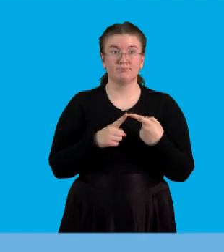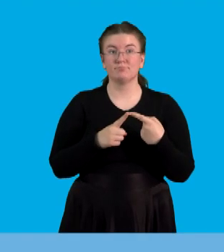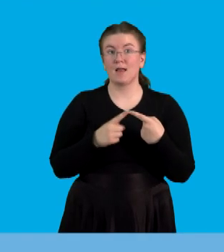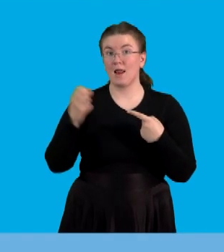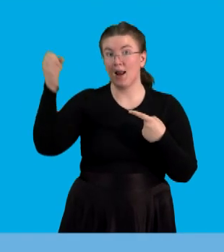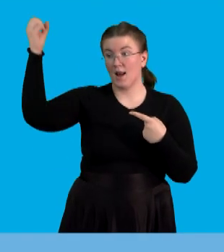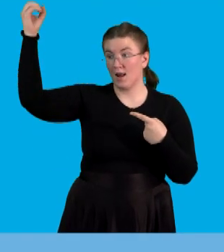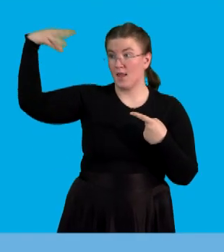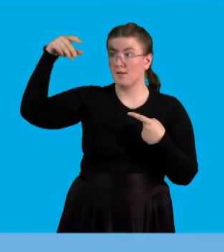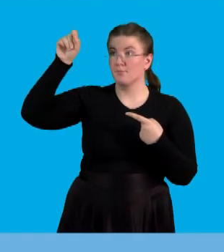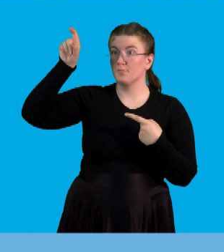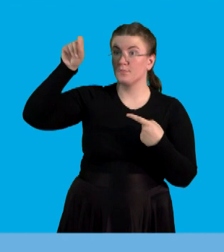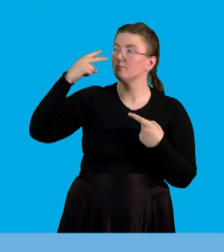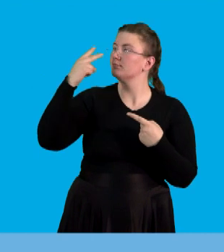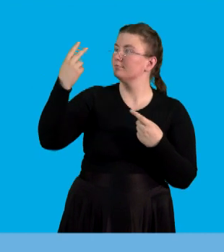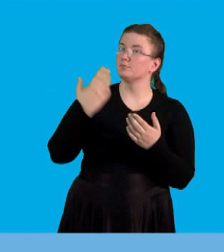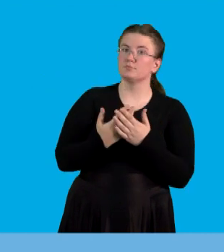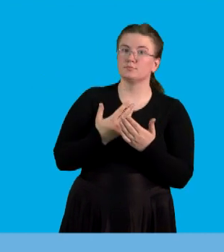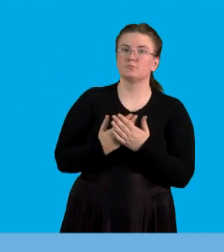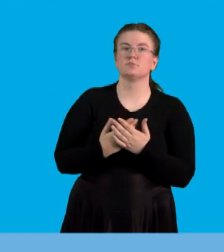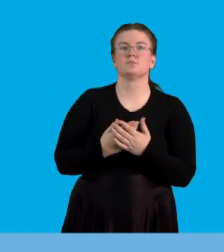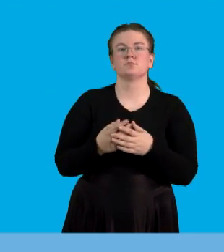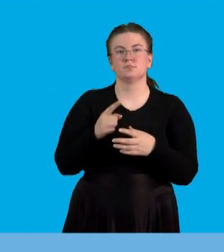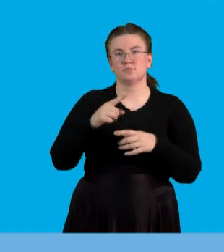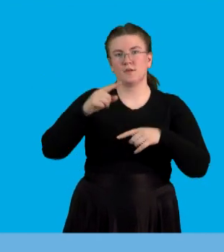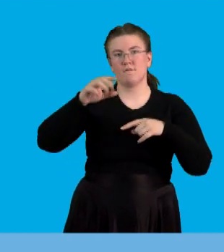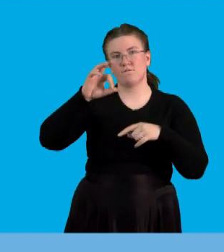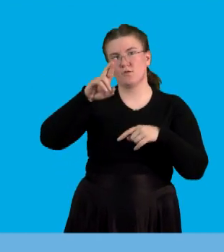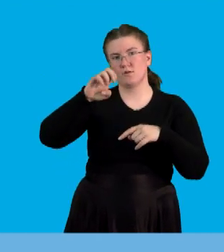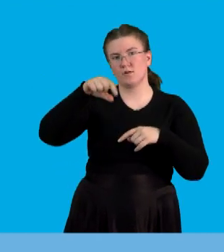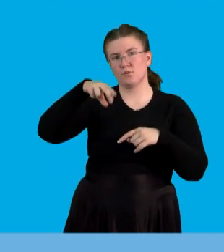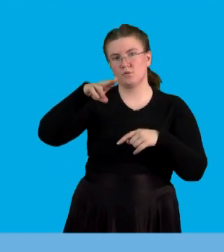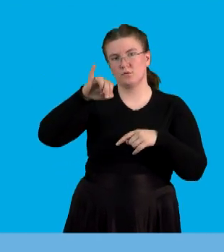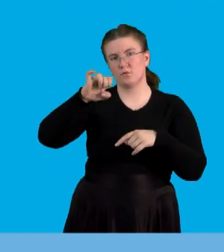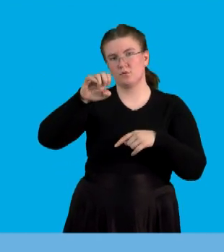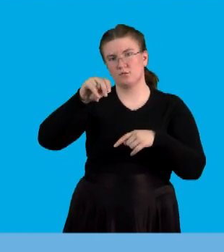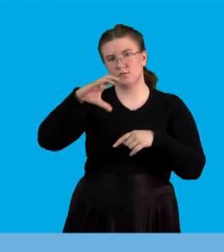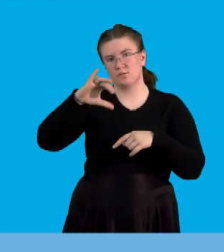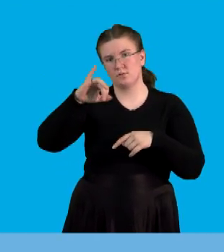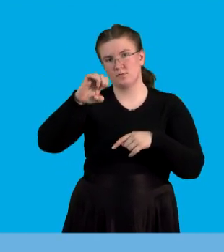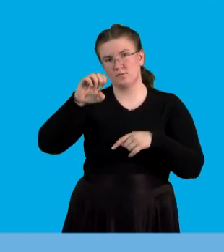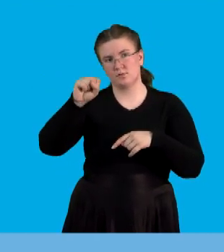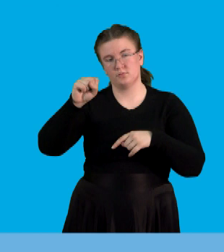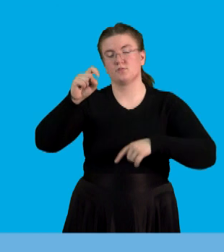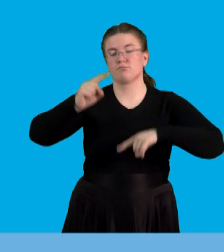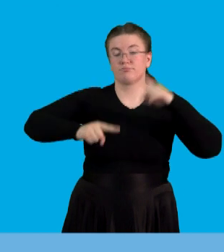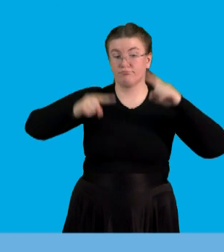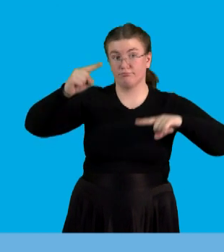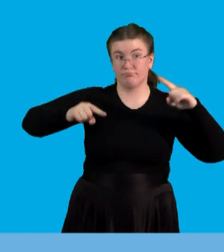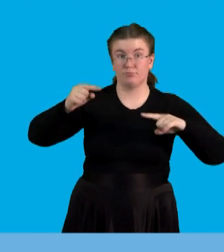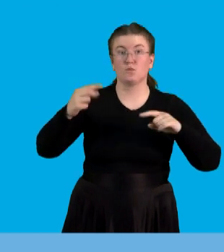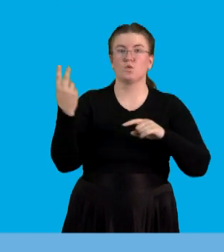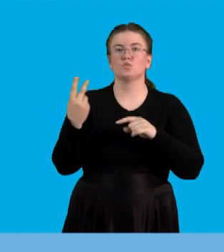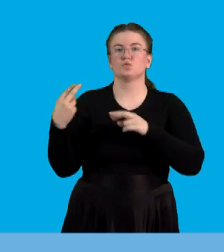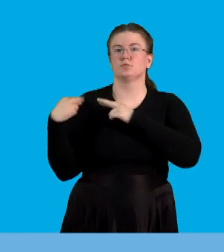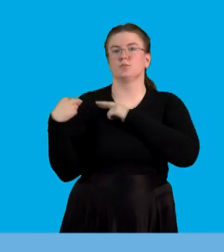light is the range of frequencies of light that are visible to the human eye and that is responsible for the sense of sight. Number